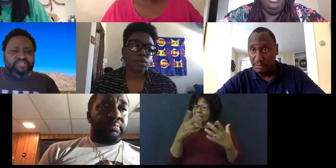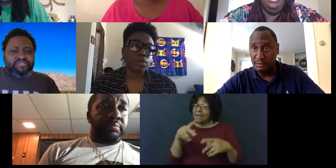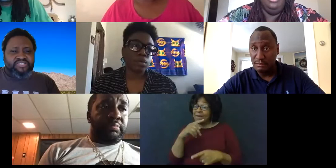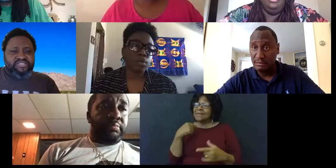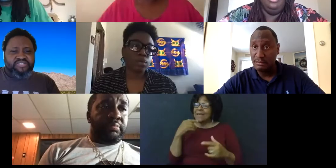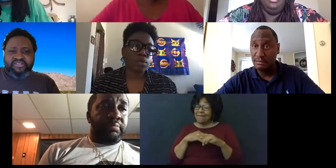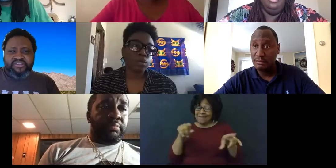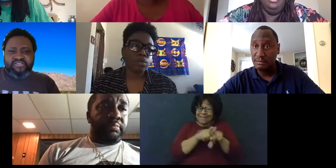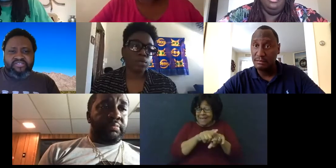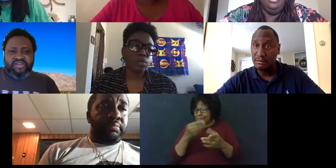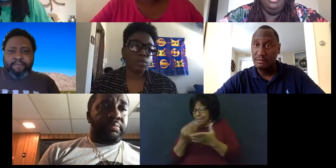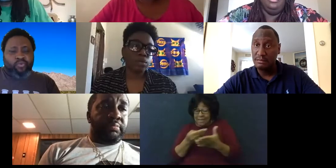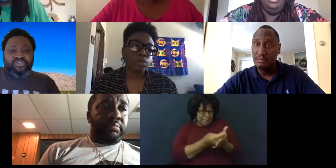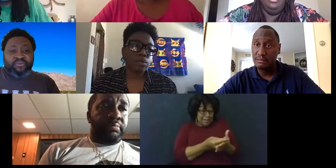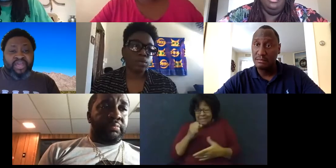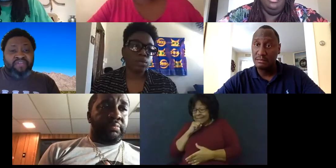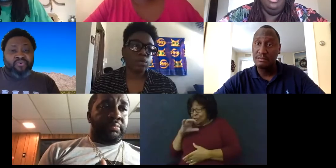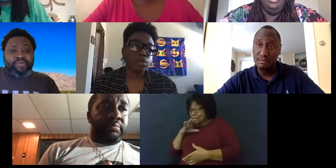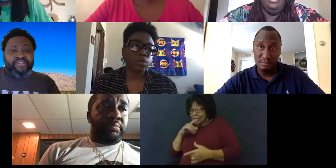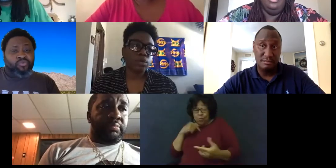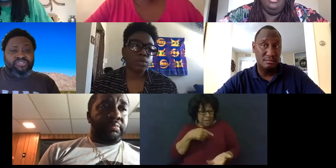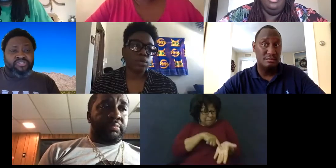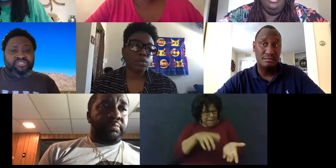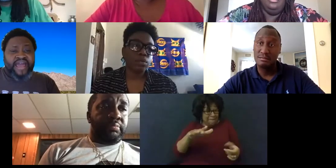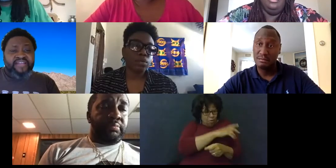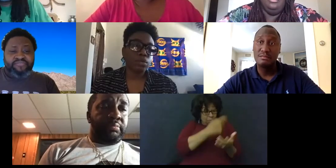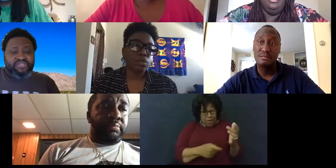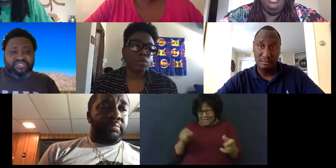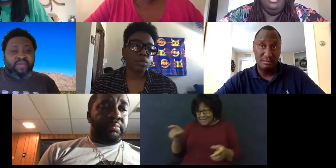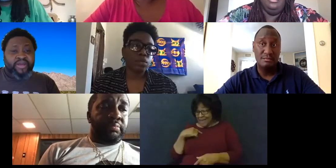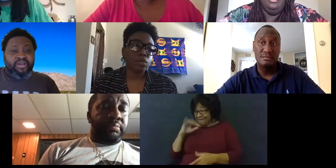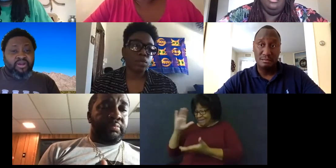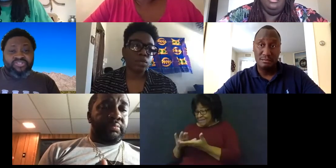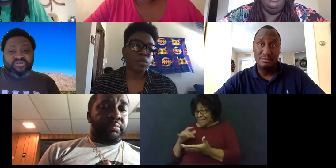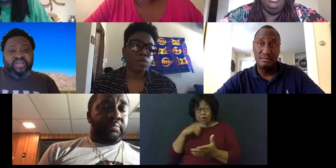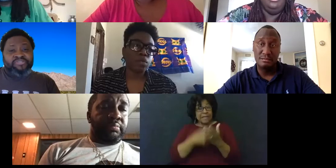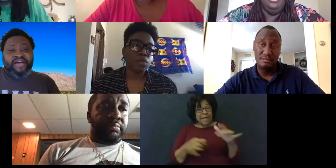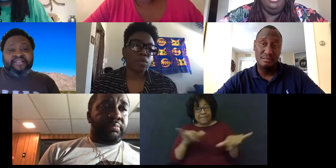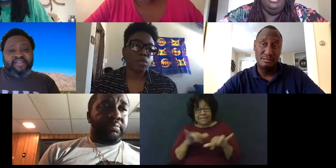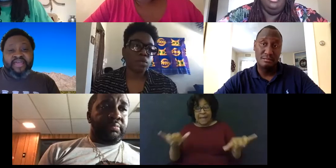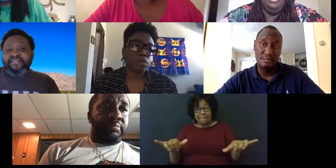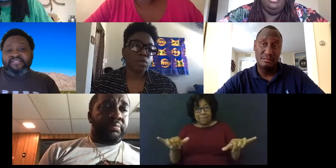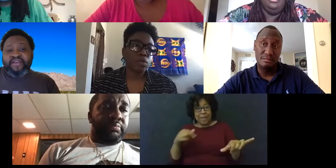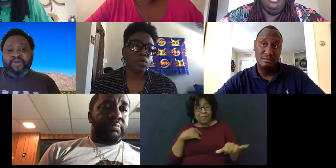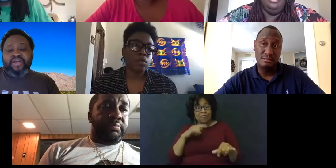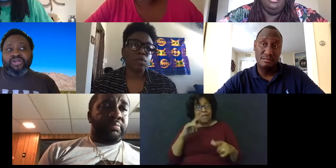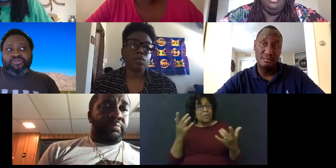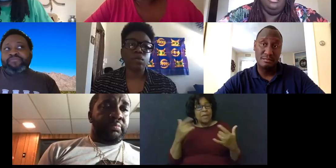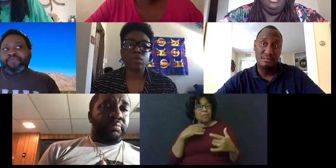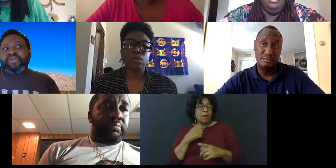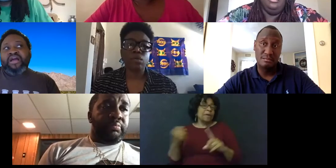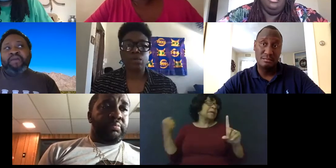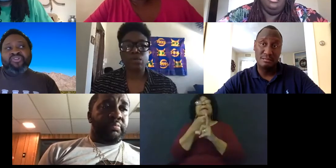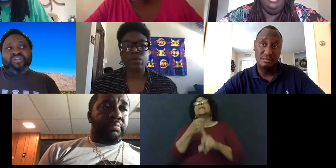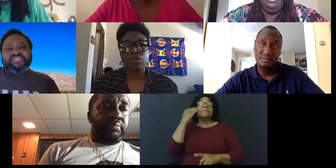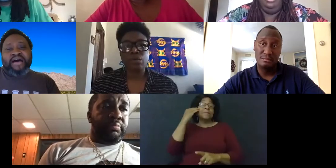same subsidies as senior citizens, but we're still paying full price, so we're still taxed the same way. We're still hit upside the head the same way. So for